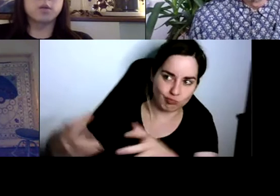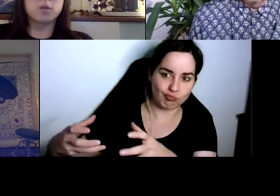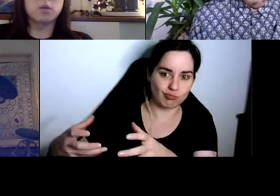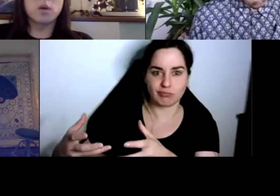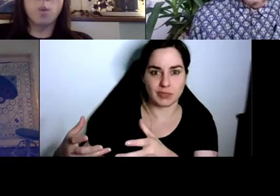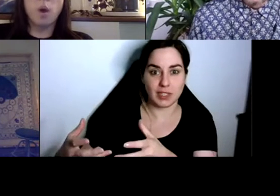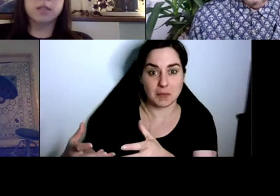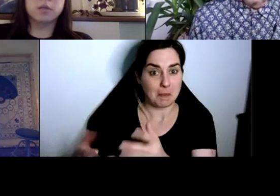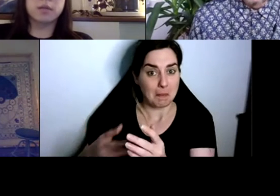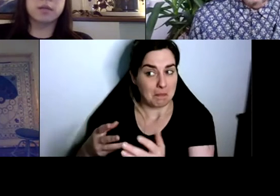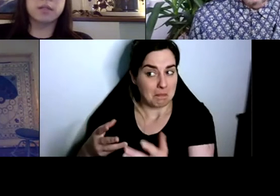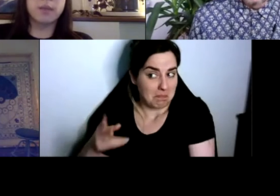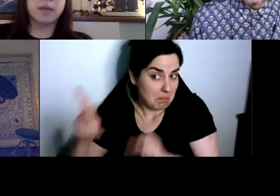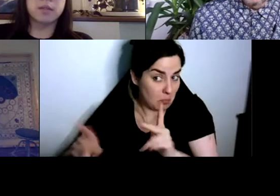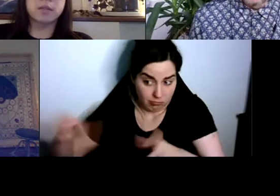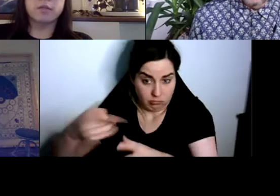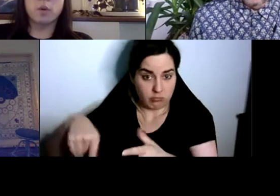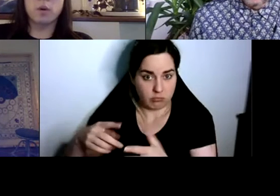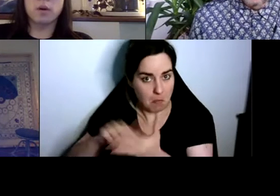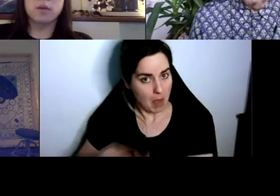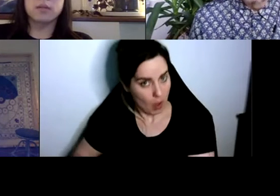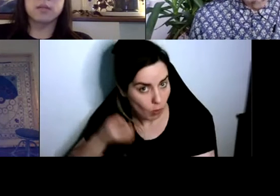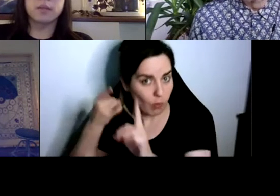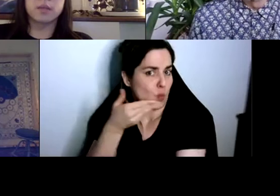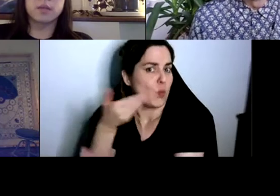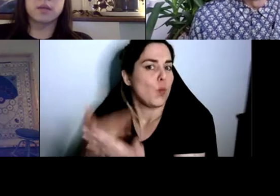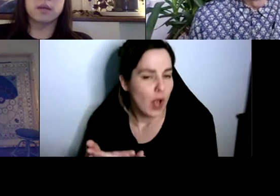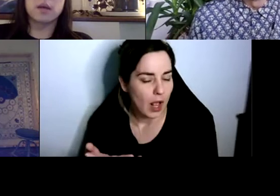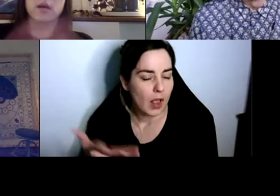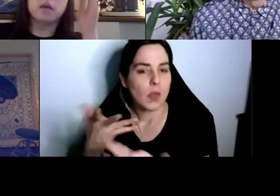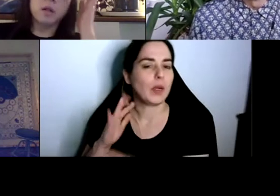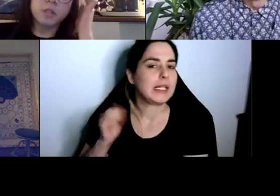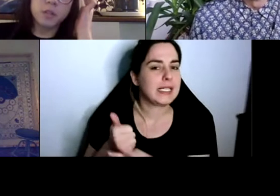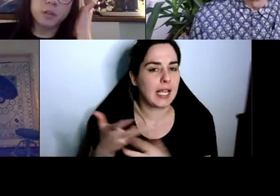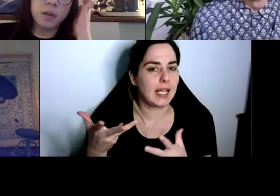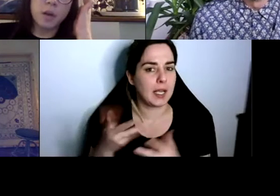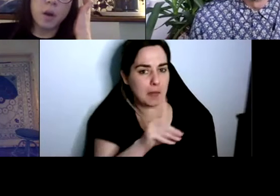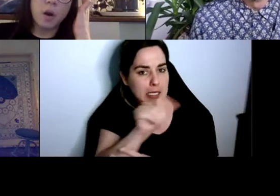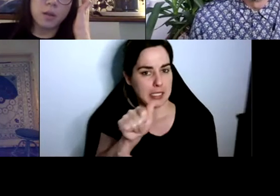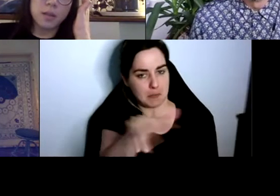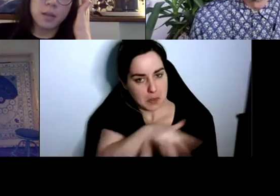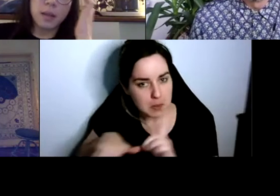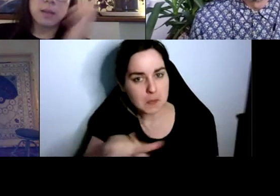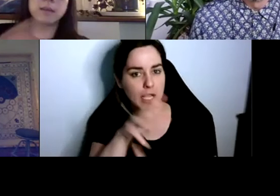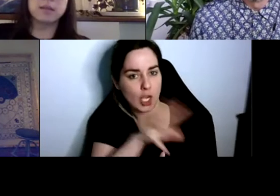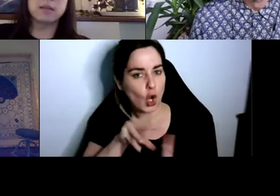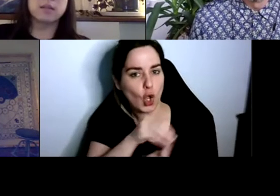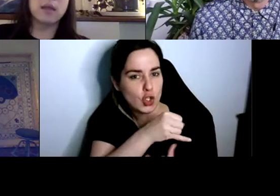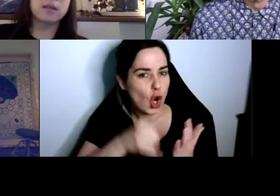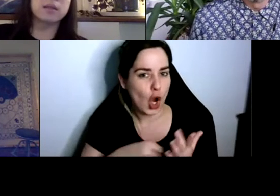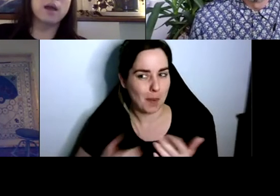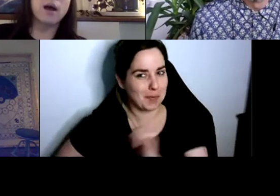able-bodied, who wanted to create a space for disability culture and arts. And I